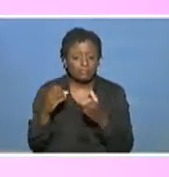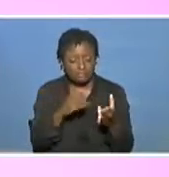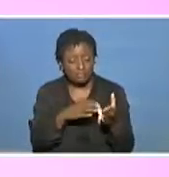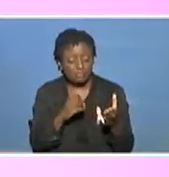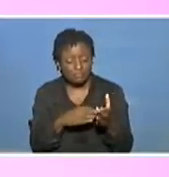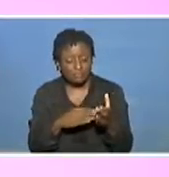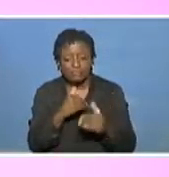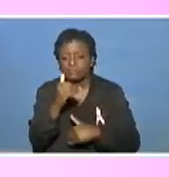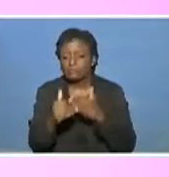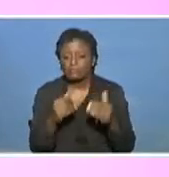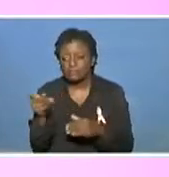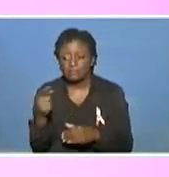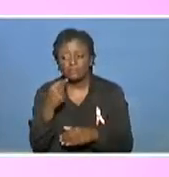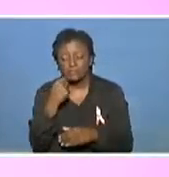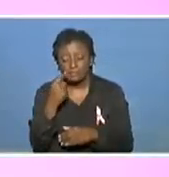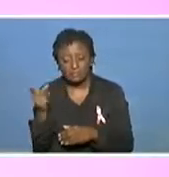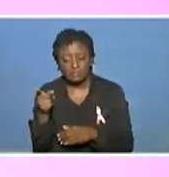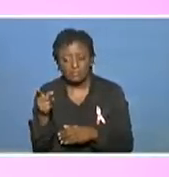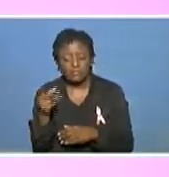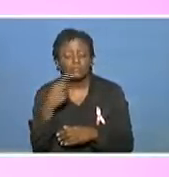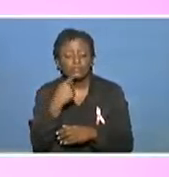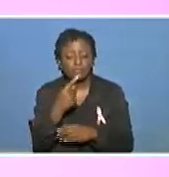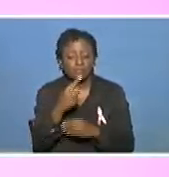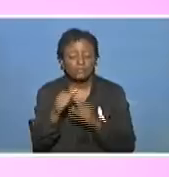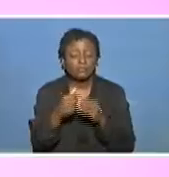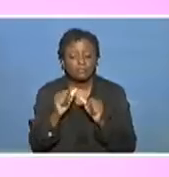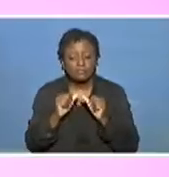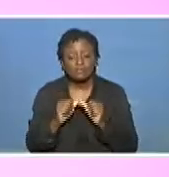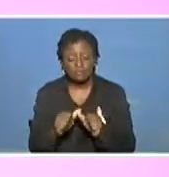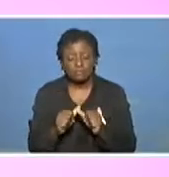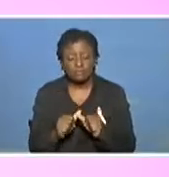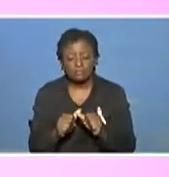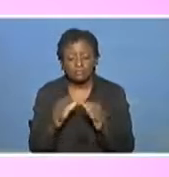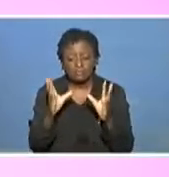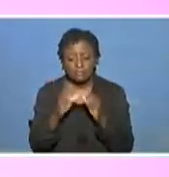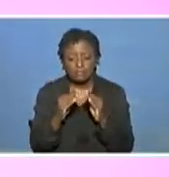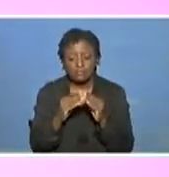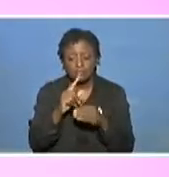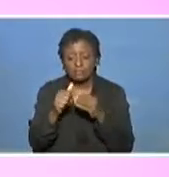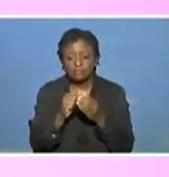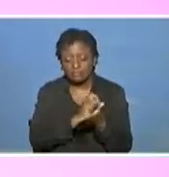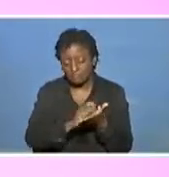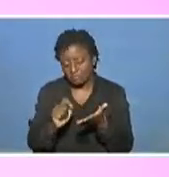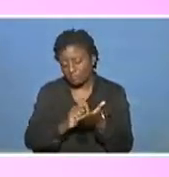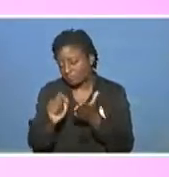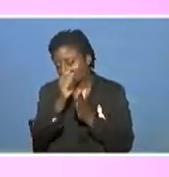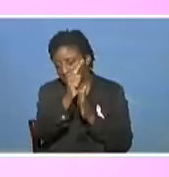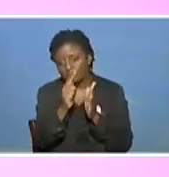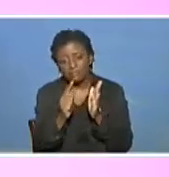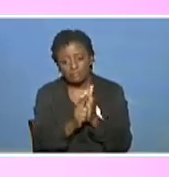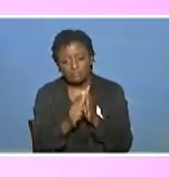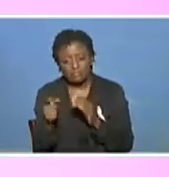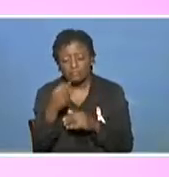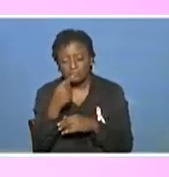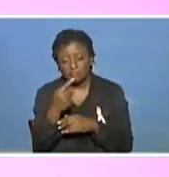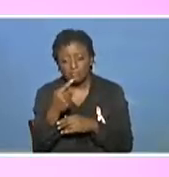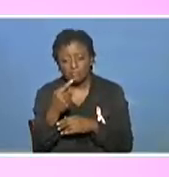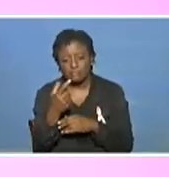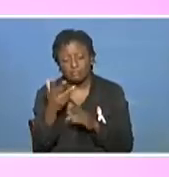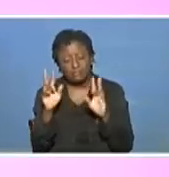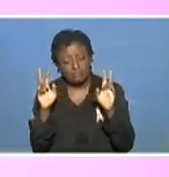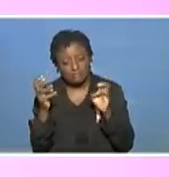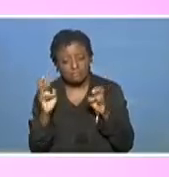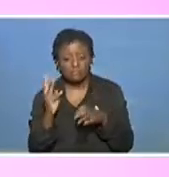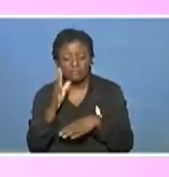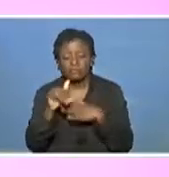adding that he has been briefed on the ongoing stakeholder meetings regarding draft legislation. He concluded by noting that, quote, "We